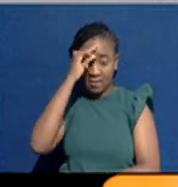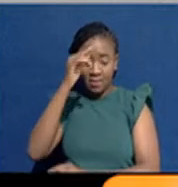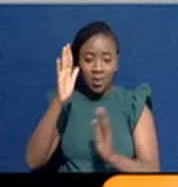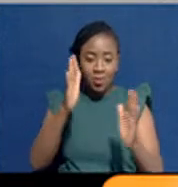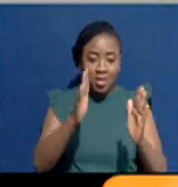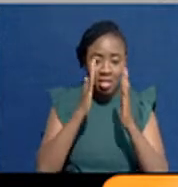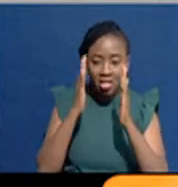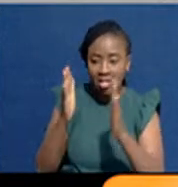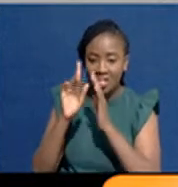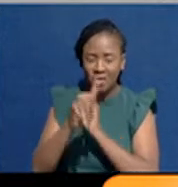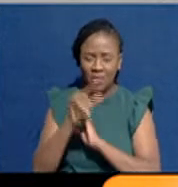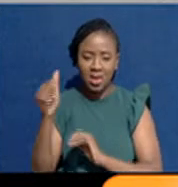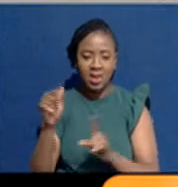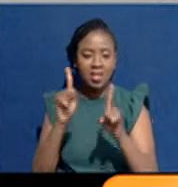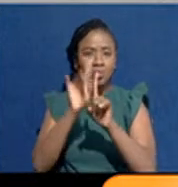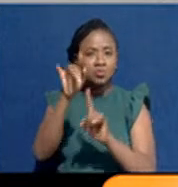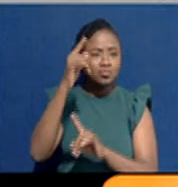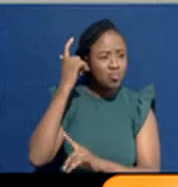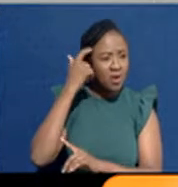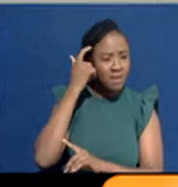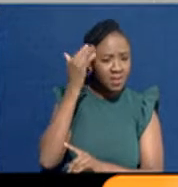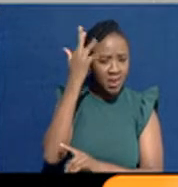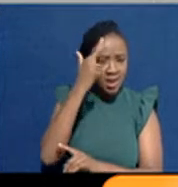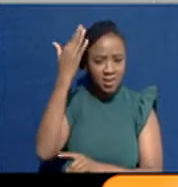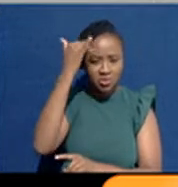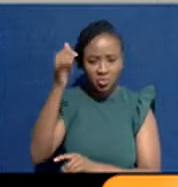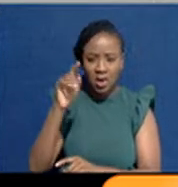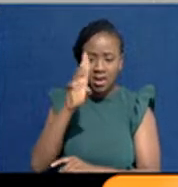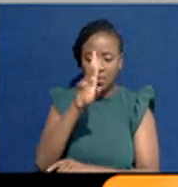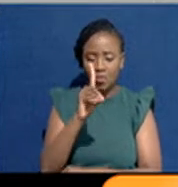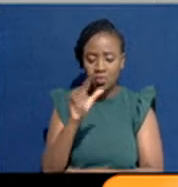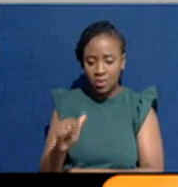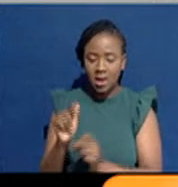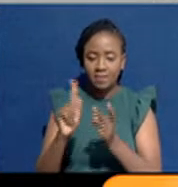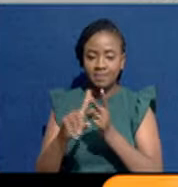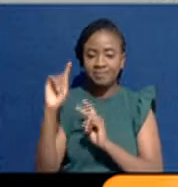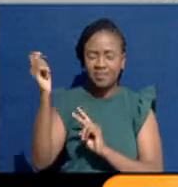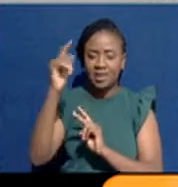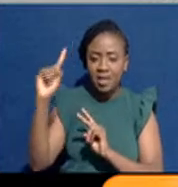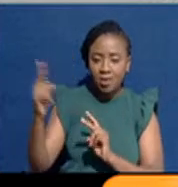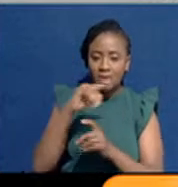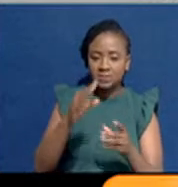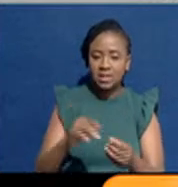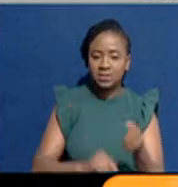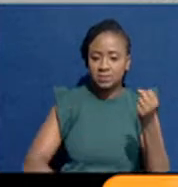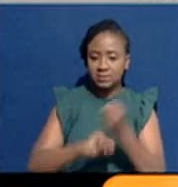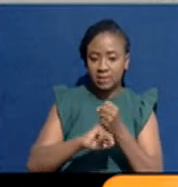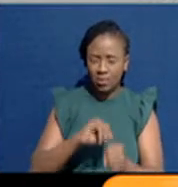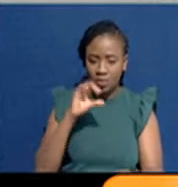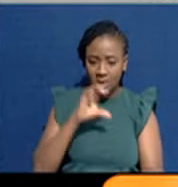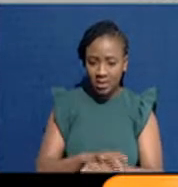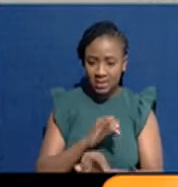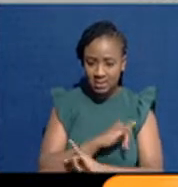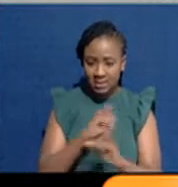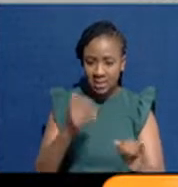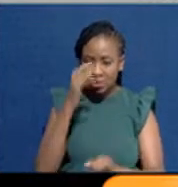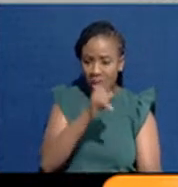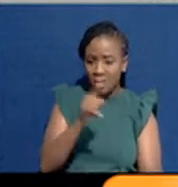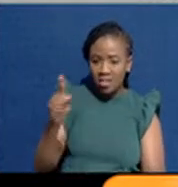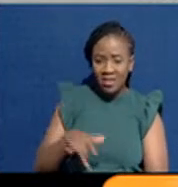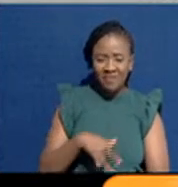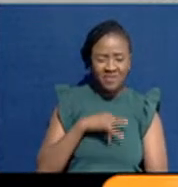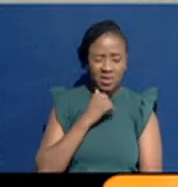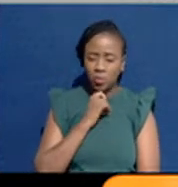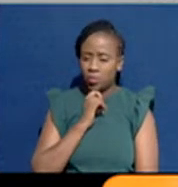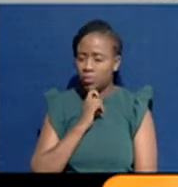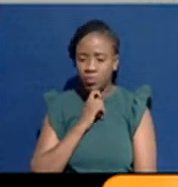the reason why UDA and Kenya Kwanza were given the vote by majority of Kenyans, is because they were feeling the pain of